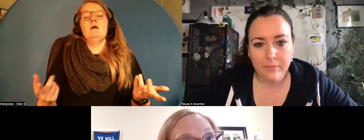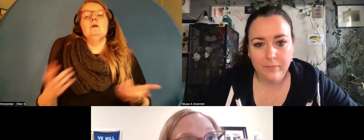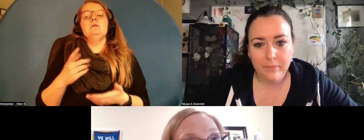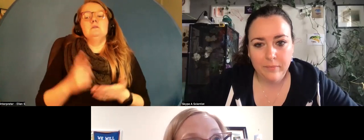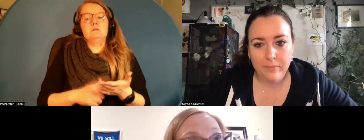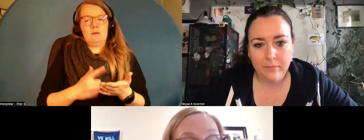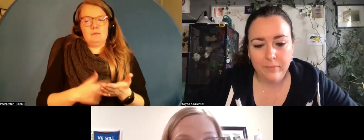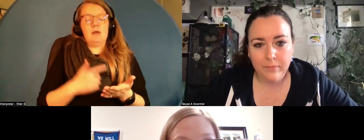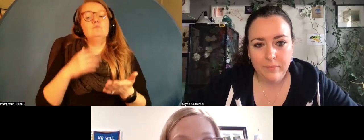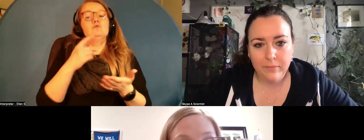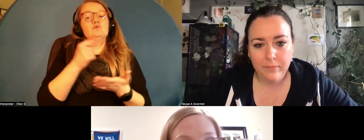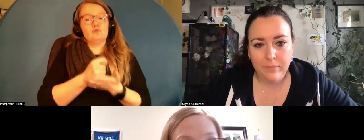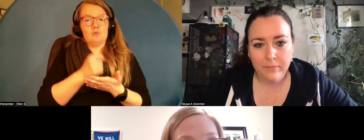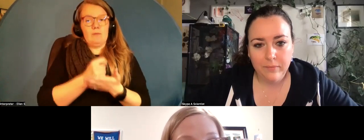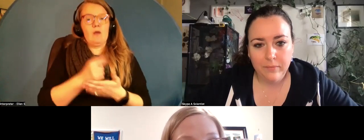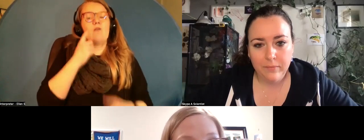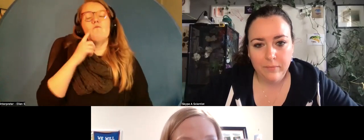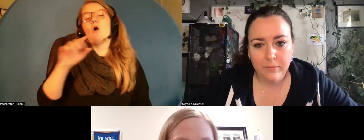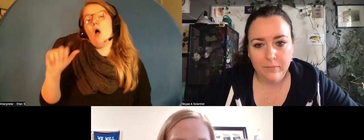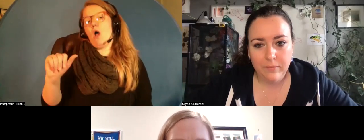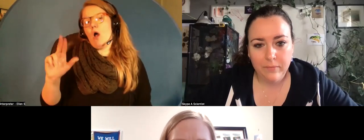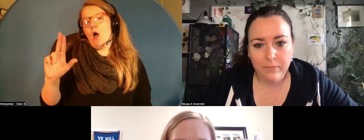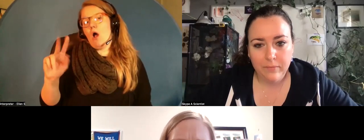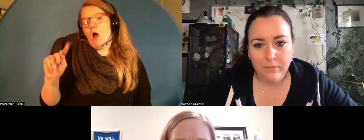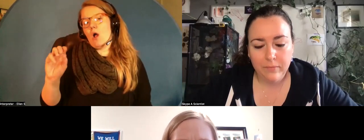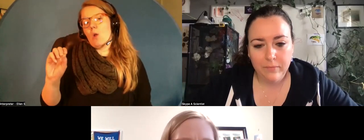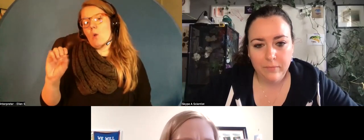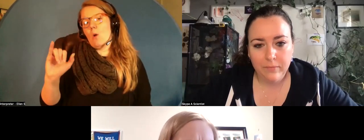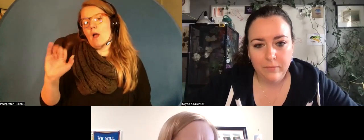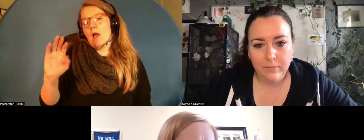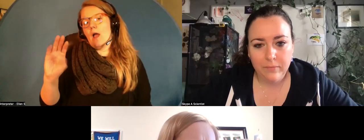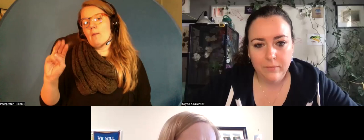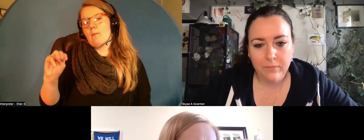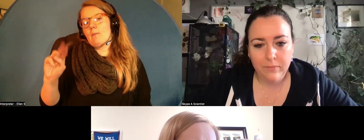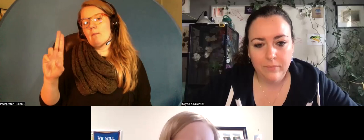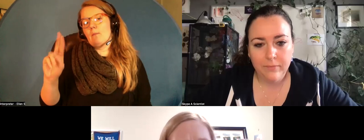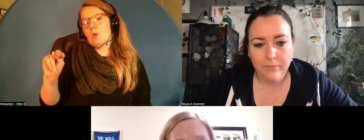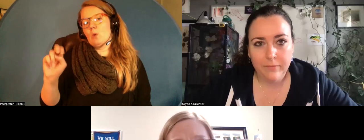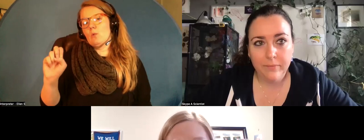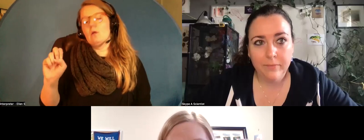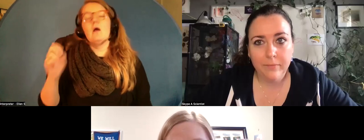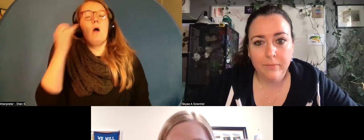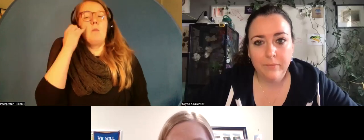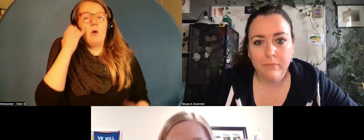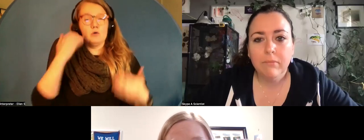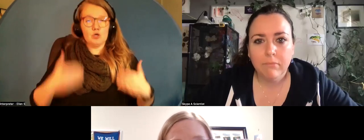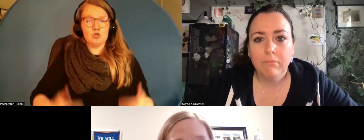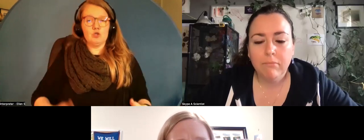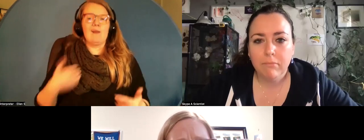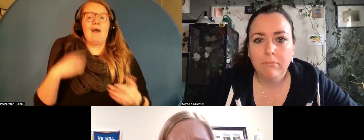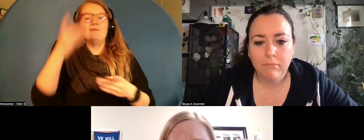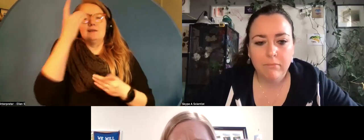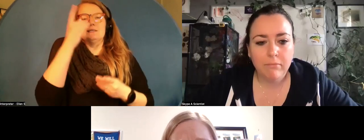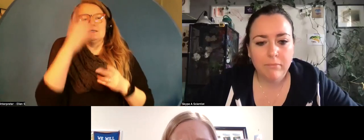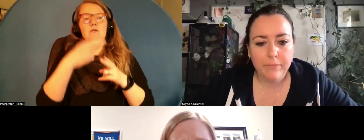treatments for autoimmune diseases. So if a human has something like Crohn's disease